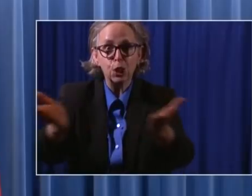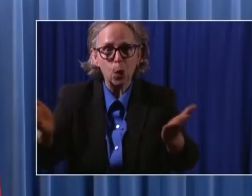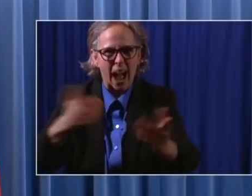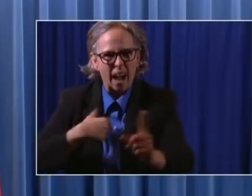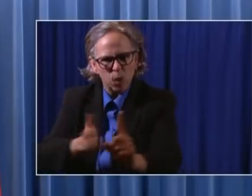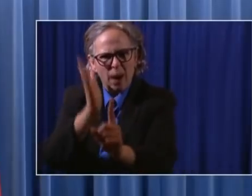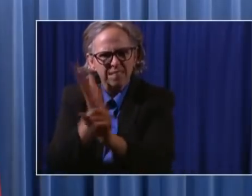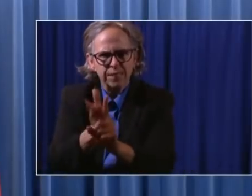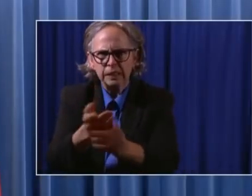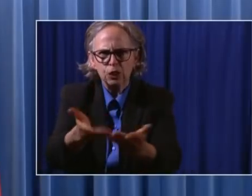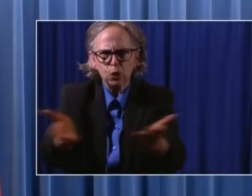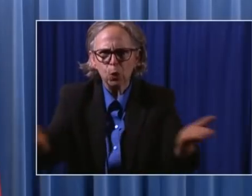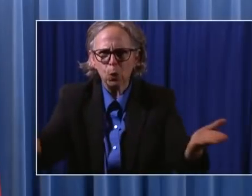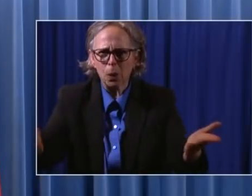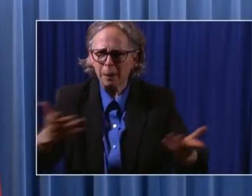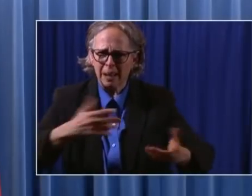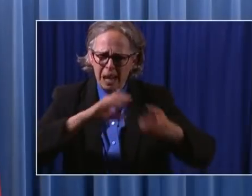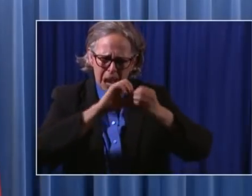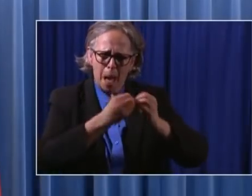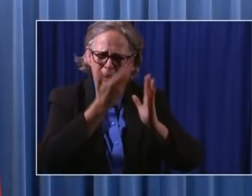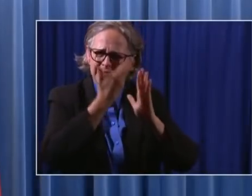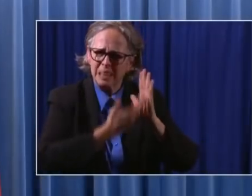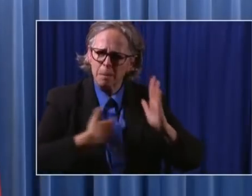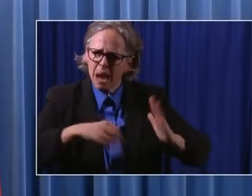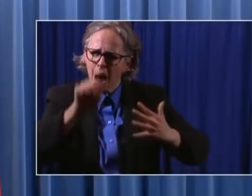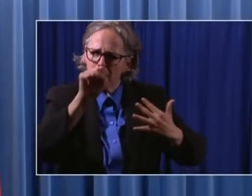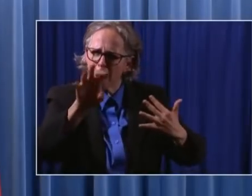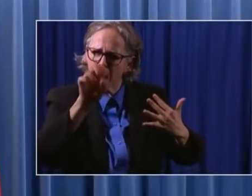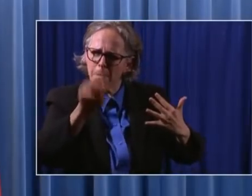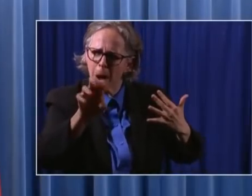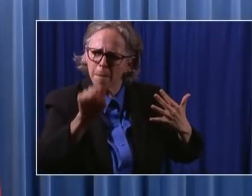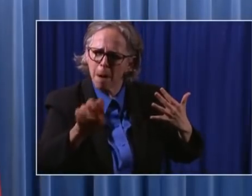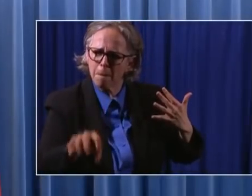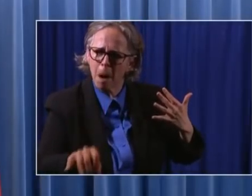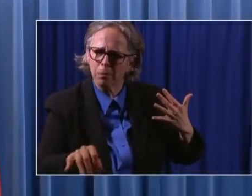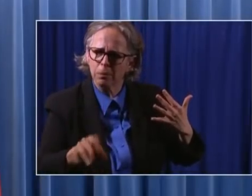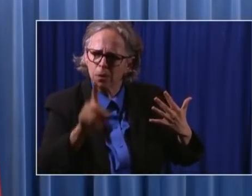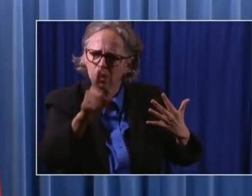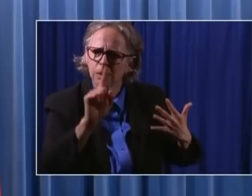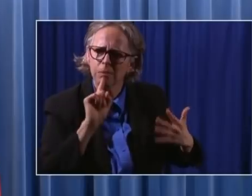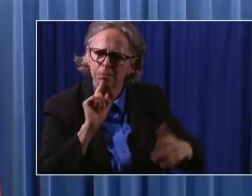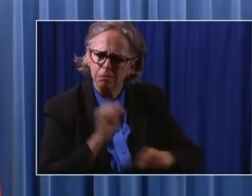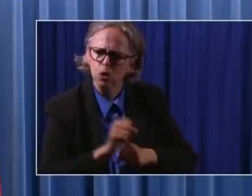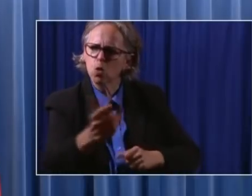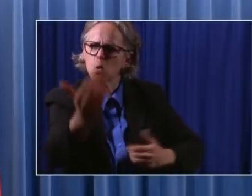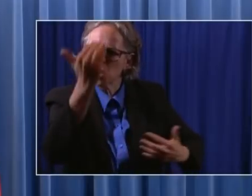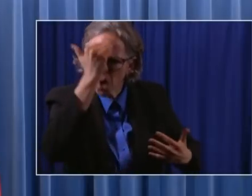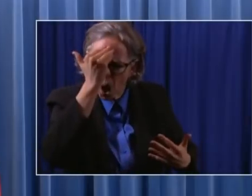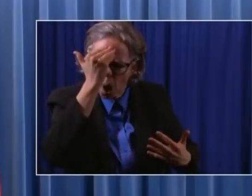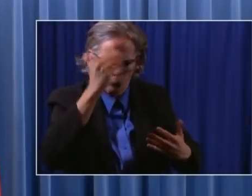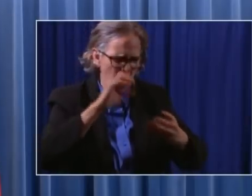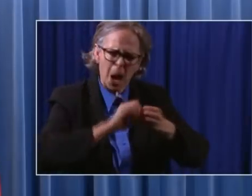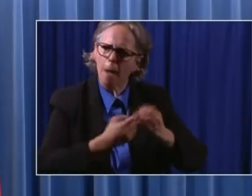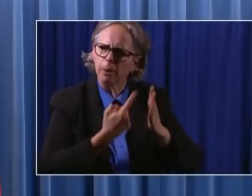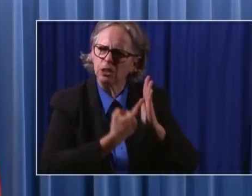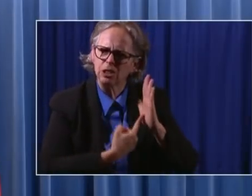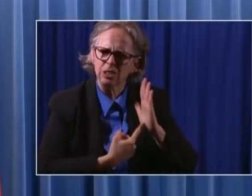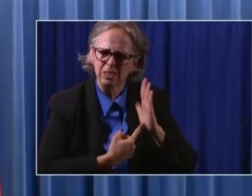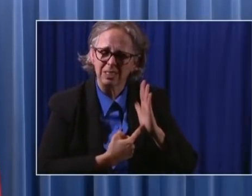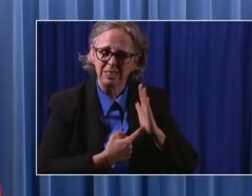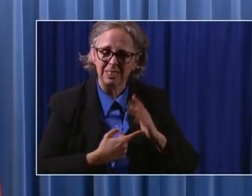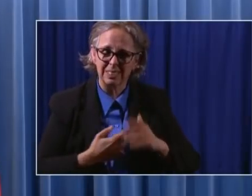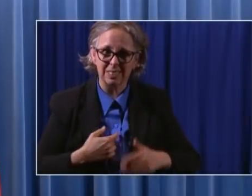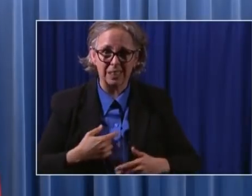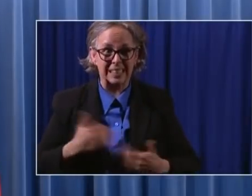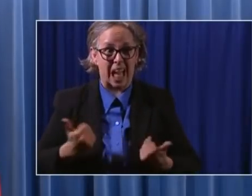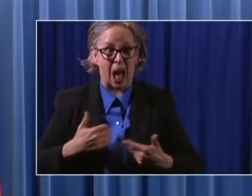the facts. These are the essential facts that we have. This is what we know today. This is what we have to do to get through